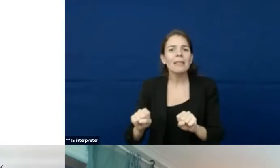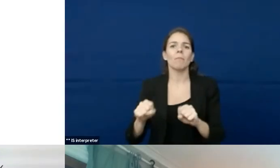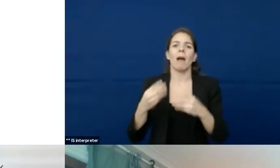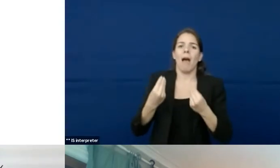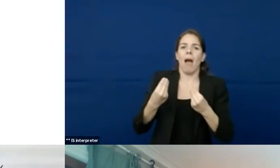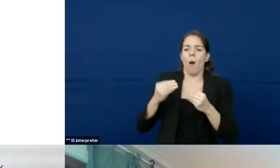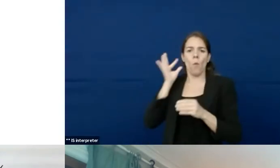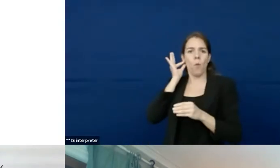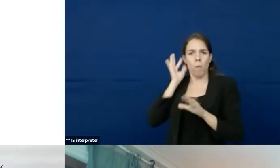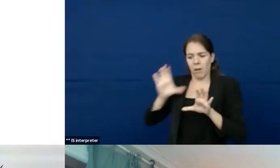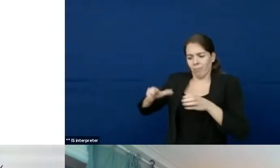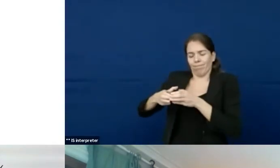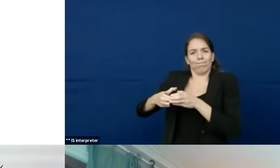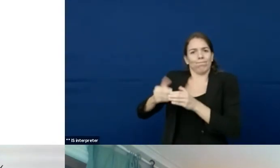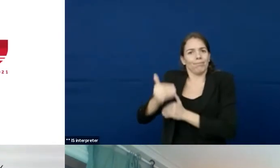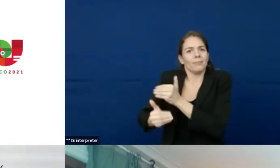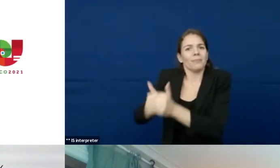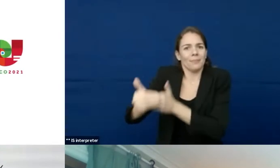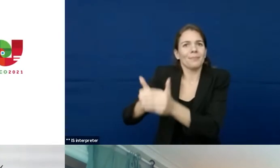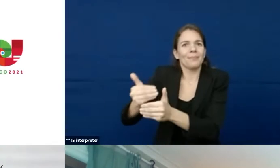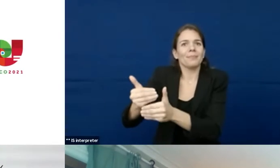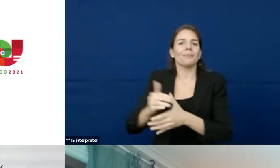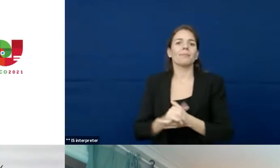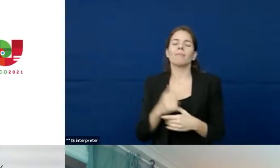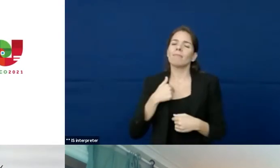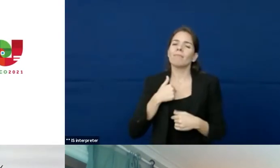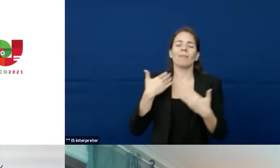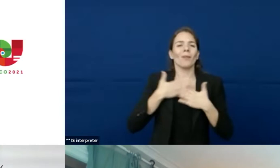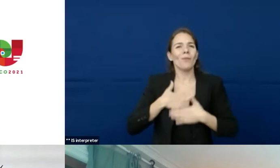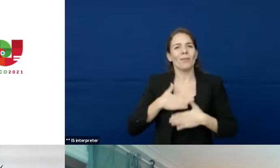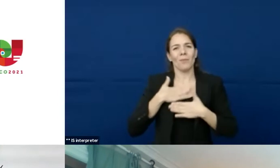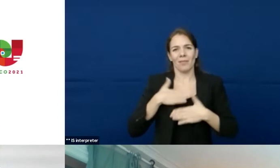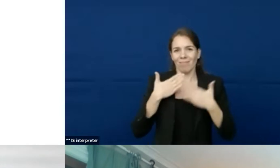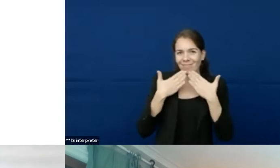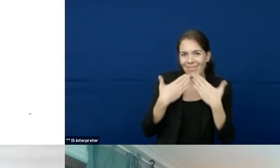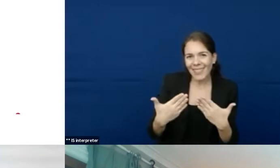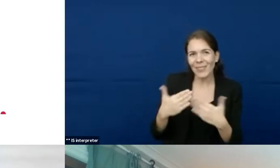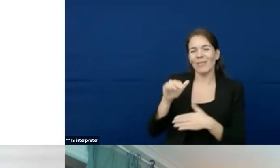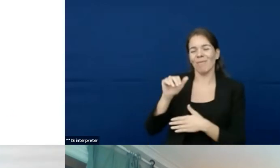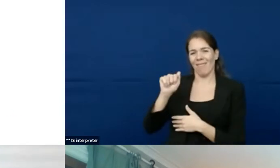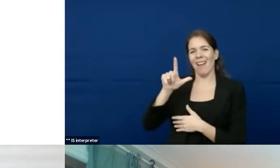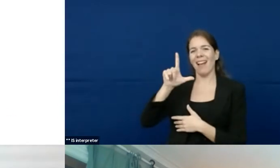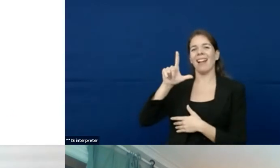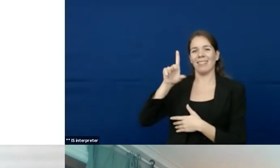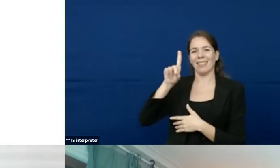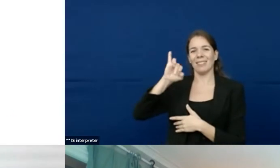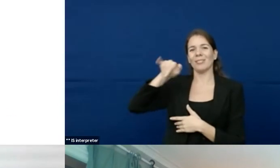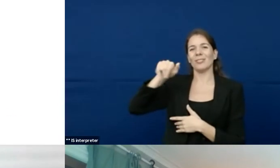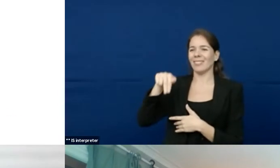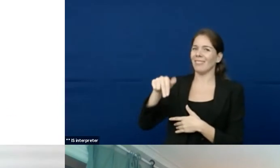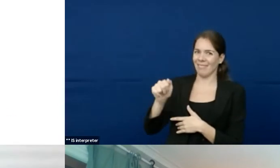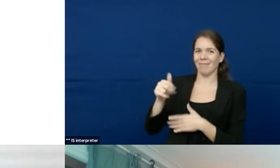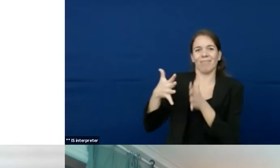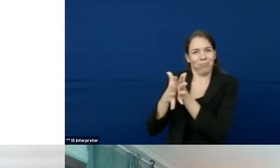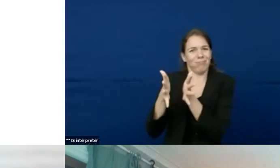I would like to move to our next panelist, and she